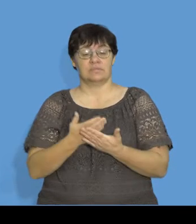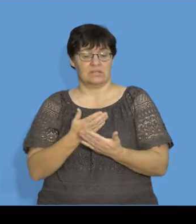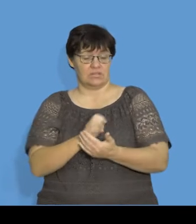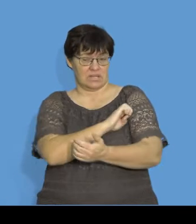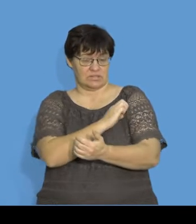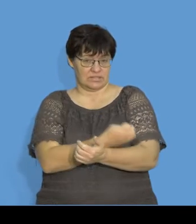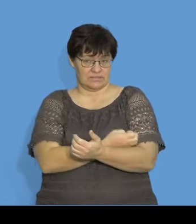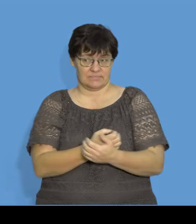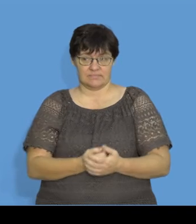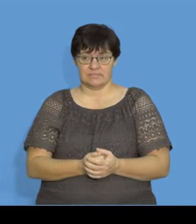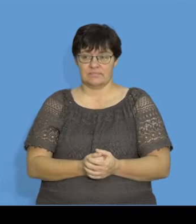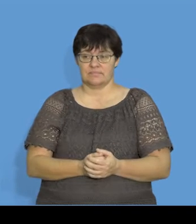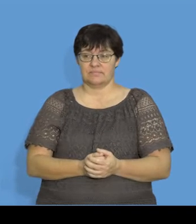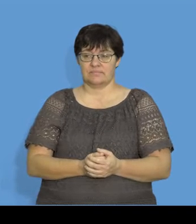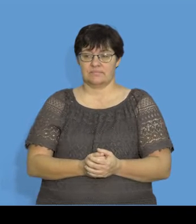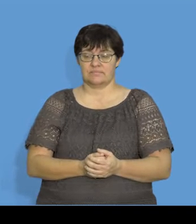potential energy,